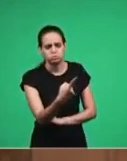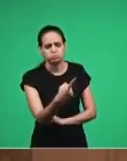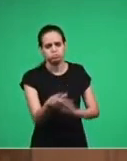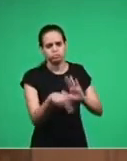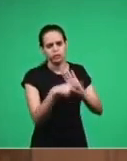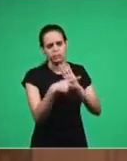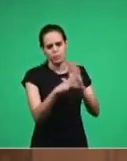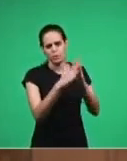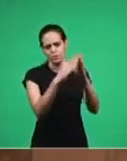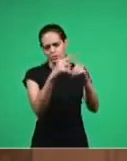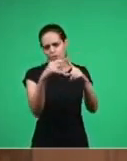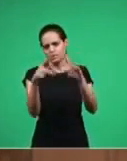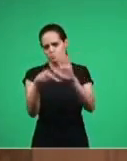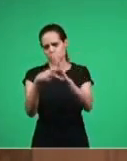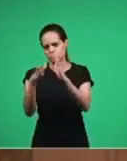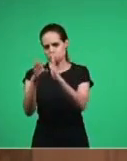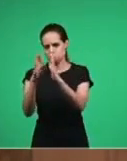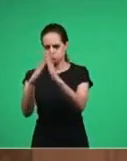Their own